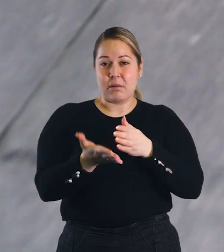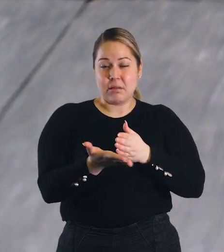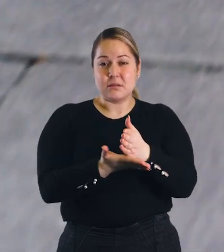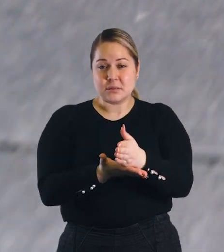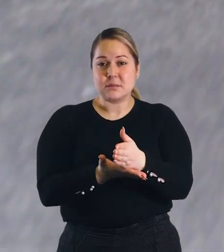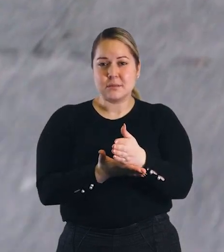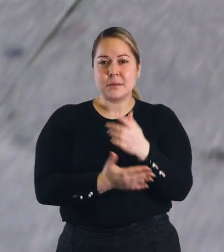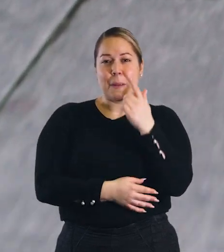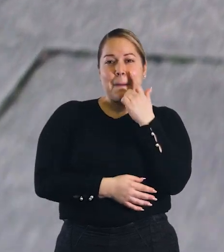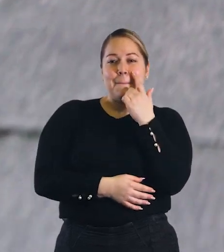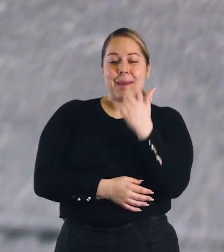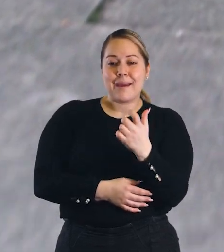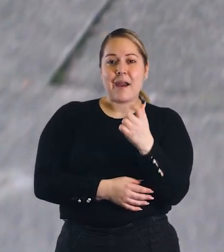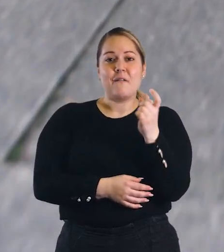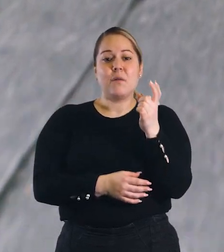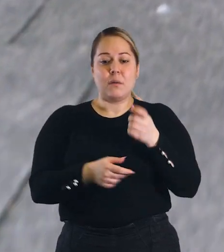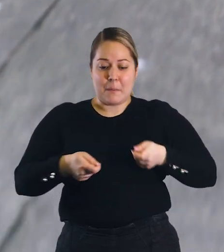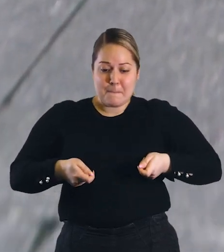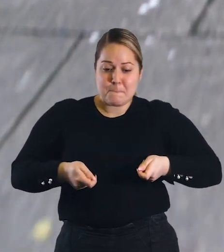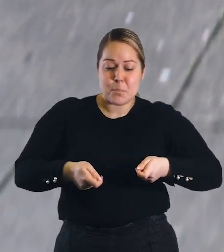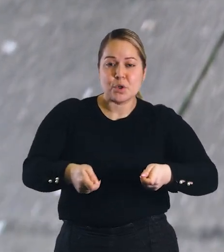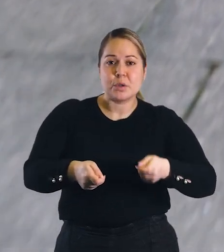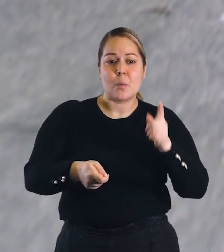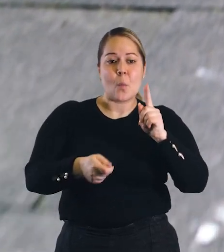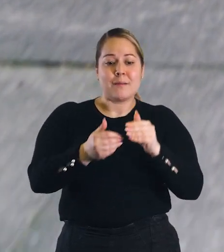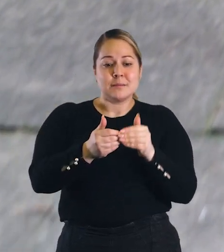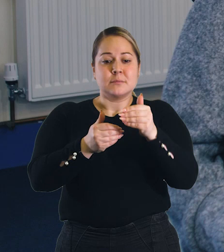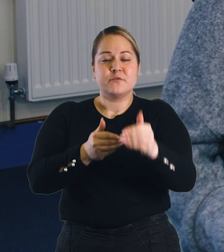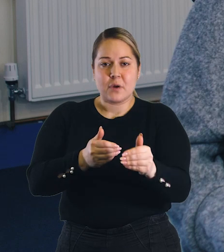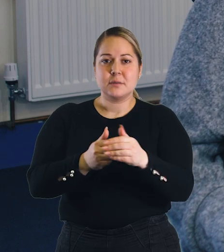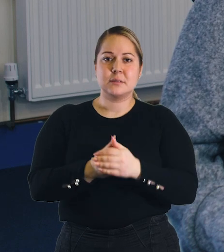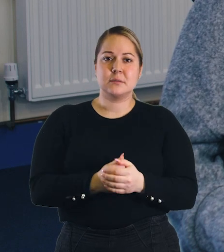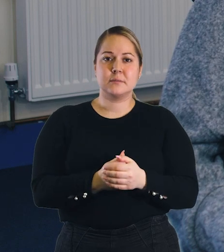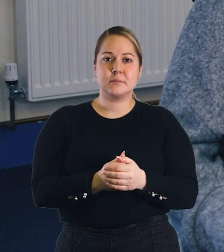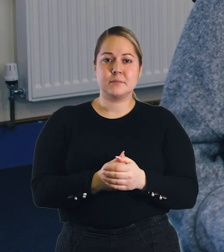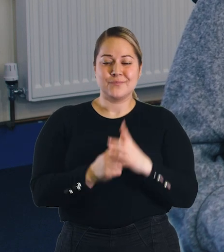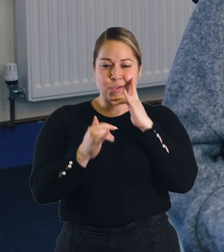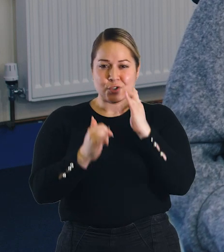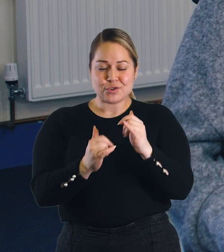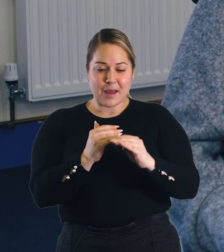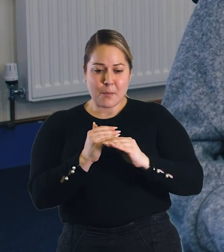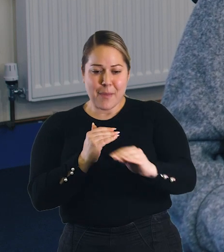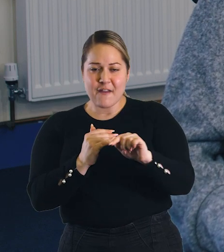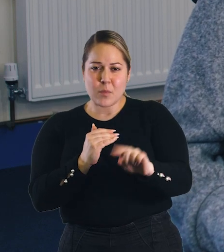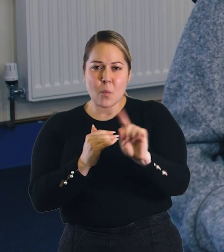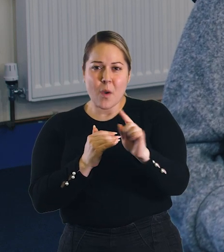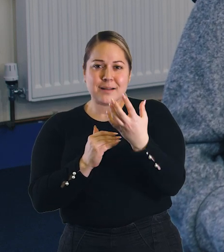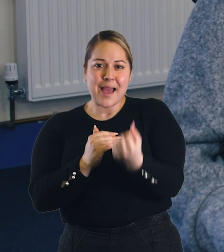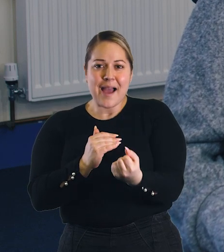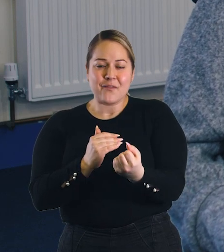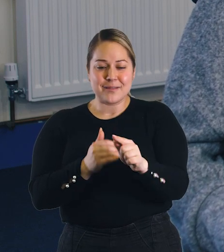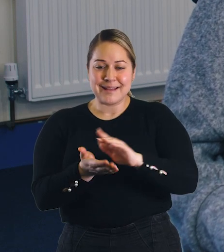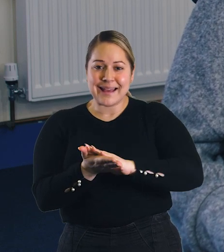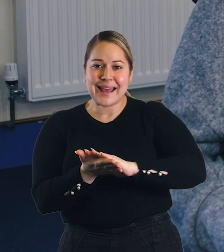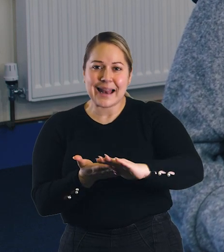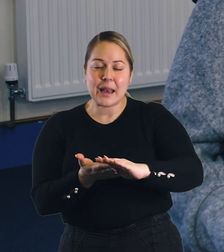Well, really, to be aware where you're pushing the chair, you know, what is on the pavement, you know, is